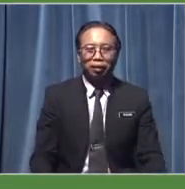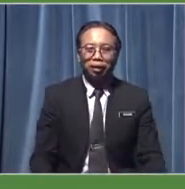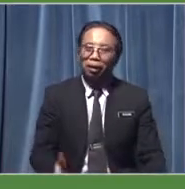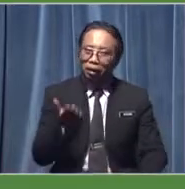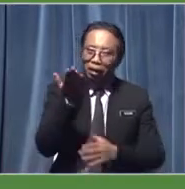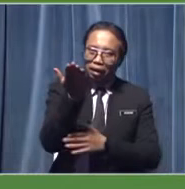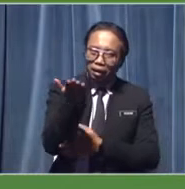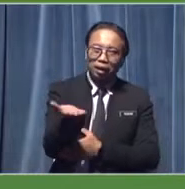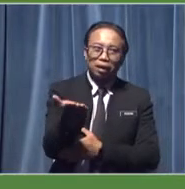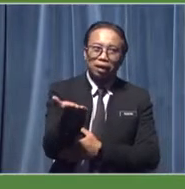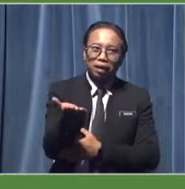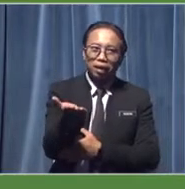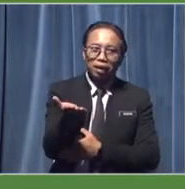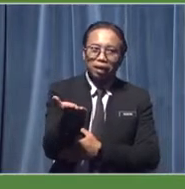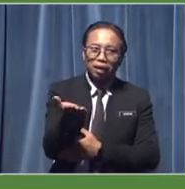Then,